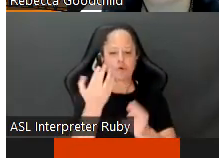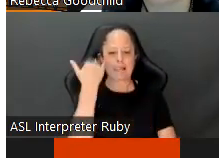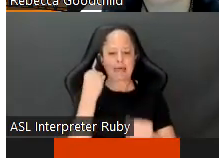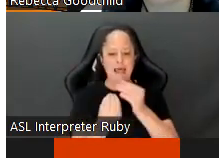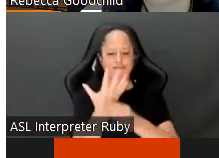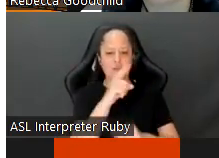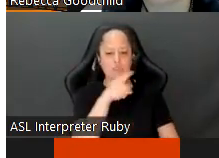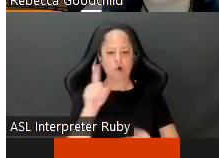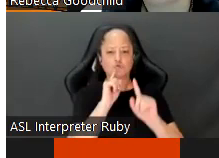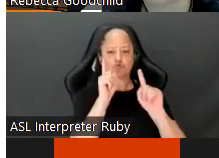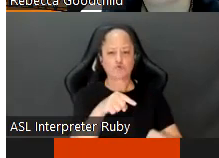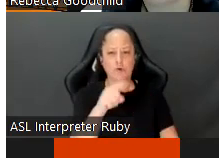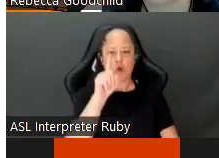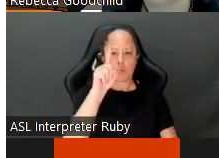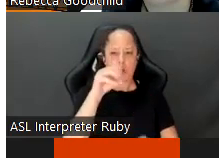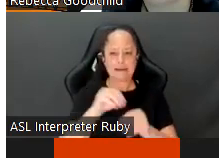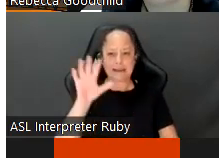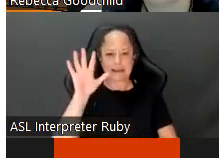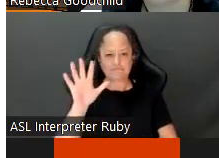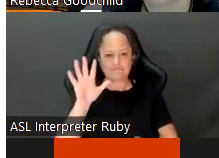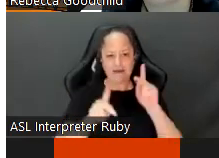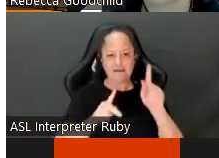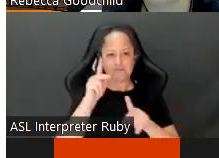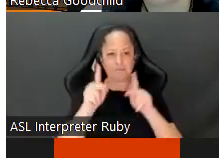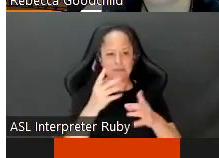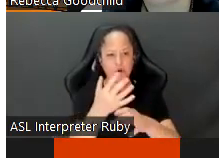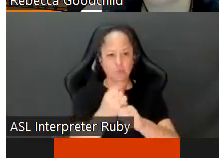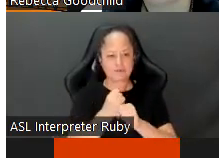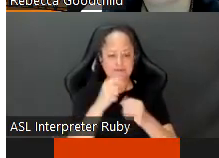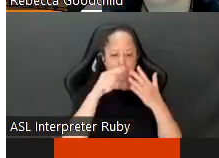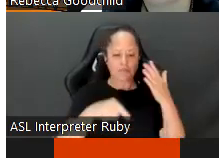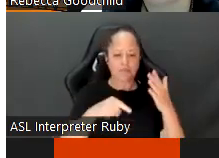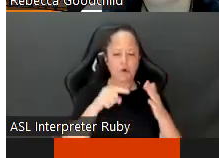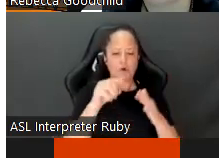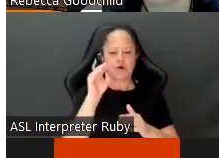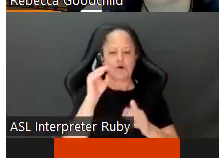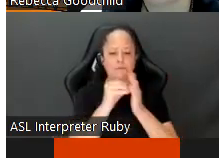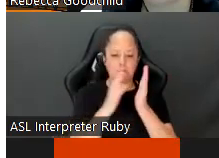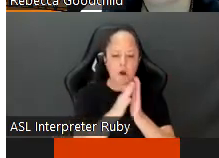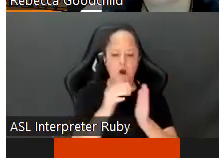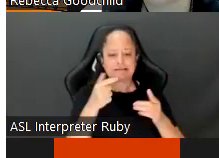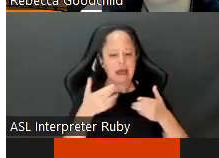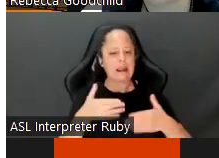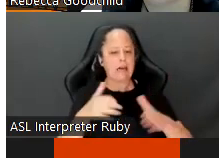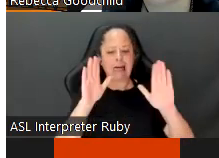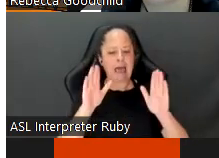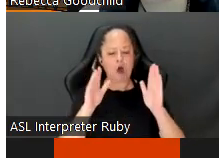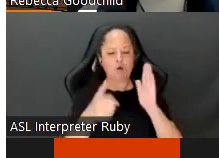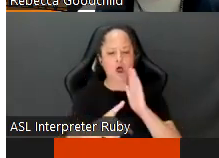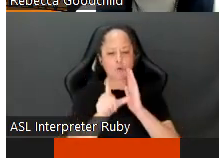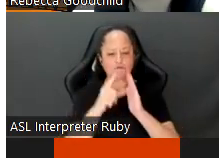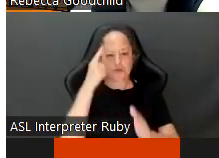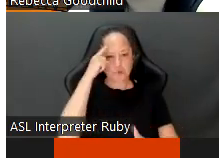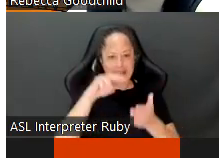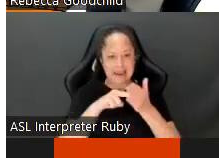who responded, it looked like 1 in 5 folks received these types of remarks that are not allowed on review. Our intention is